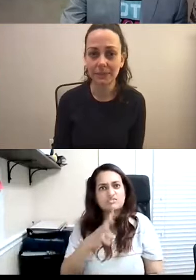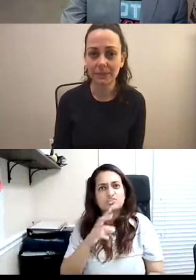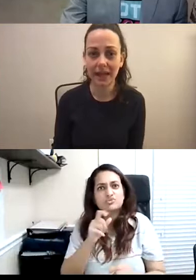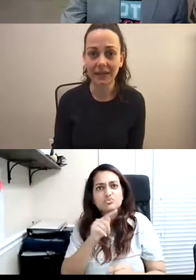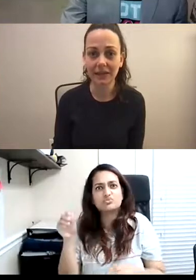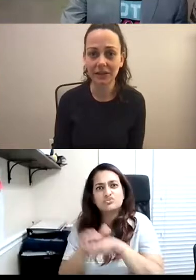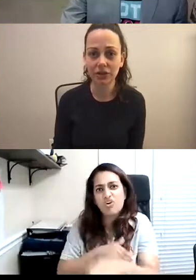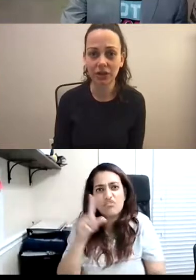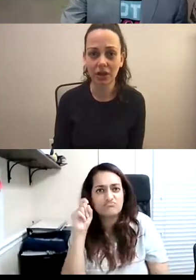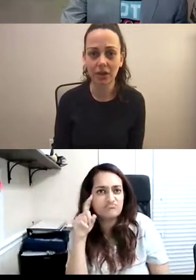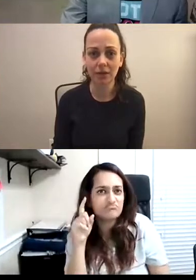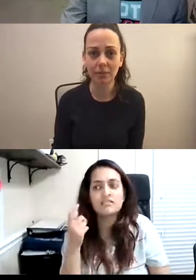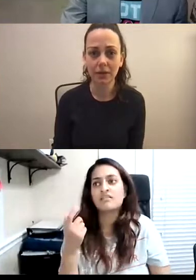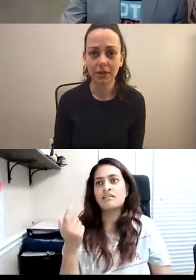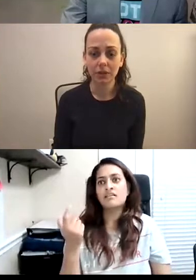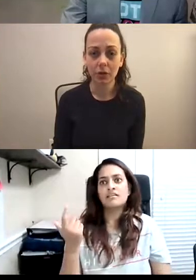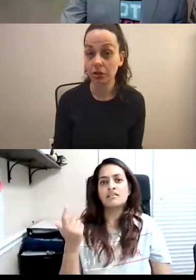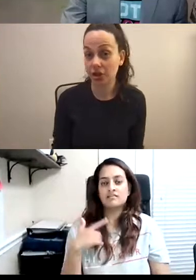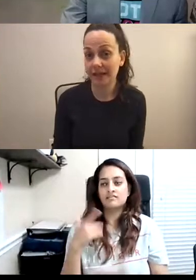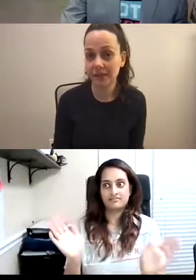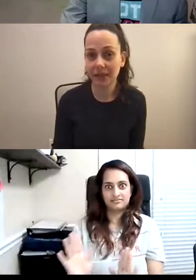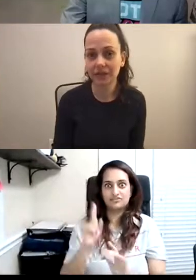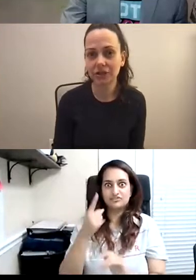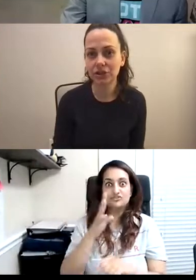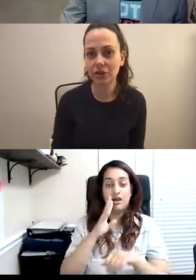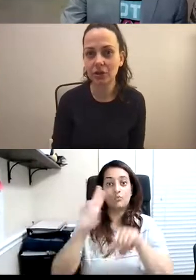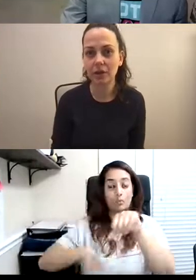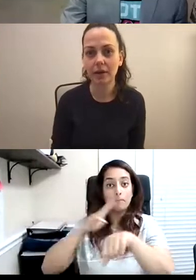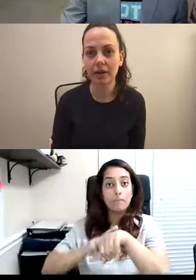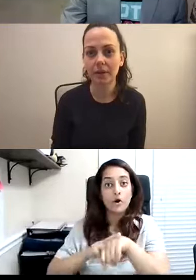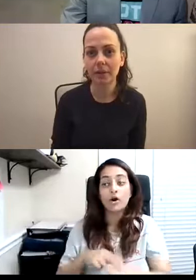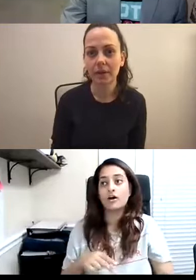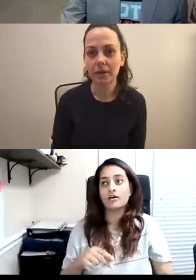I speak English, well, should I speak English?